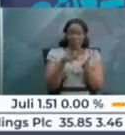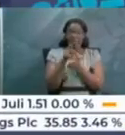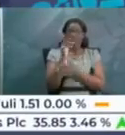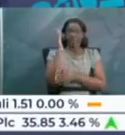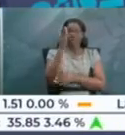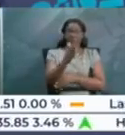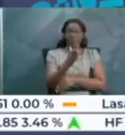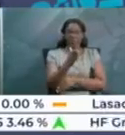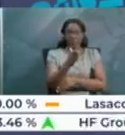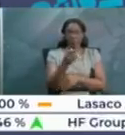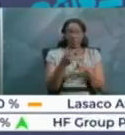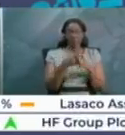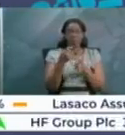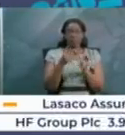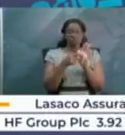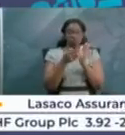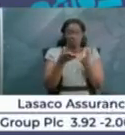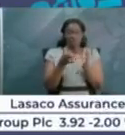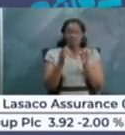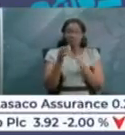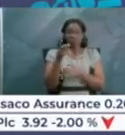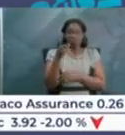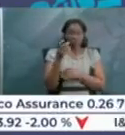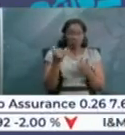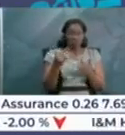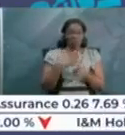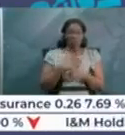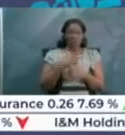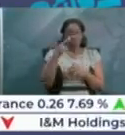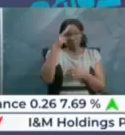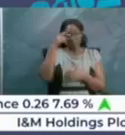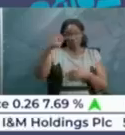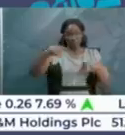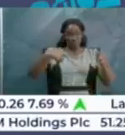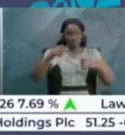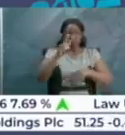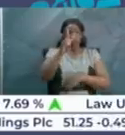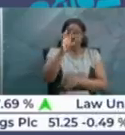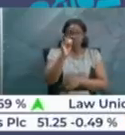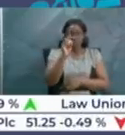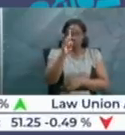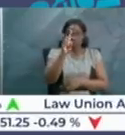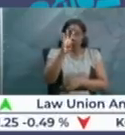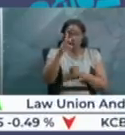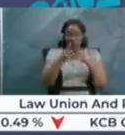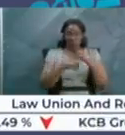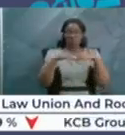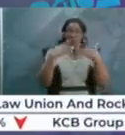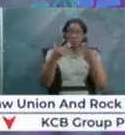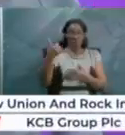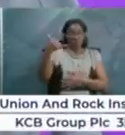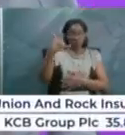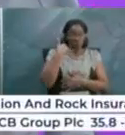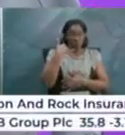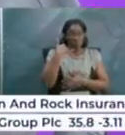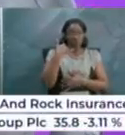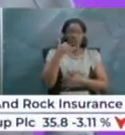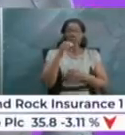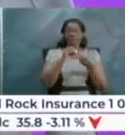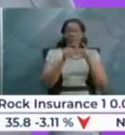straight from the show. If you're listening in, please remember to text 20146. If you're calling in, call the